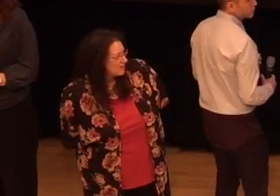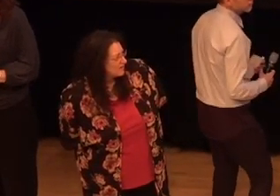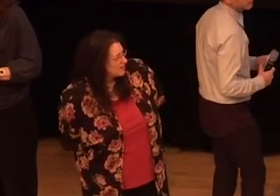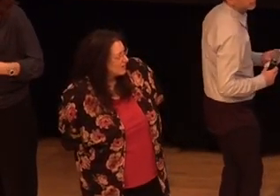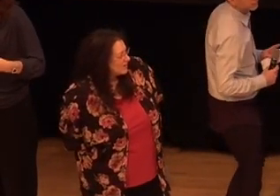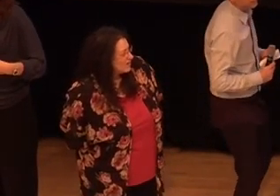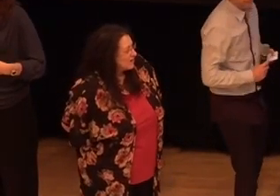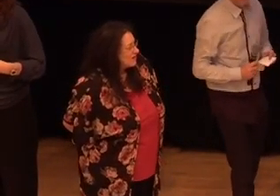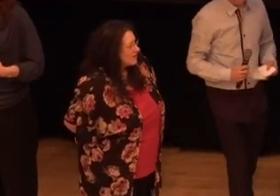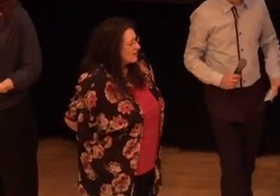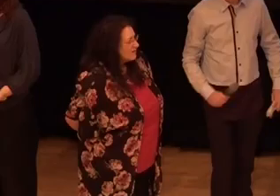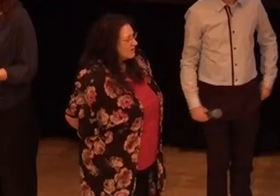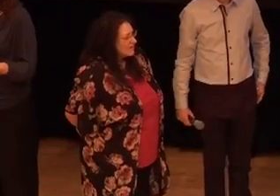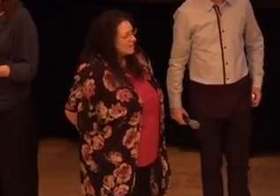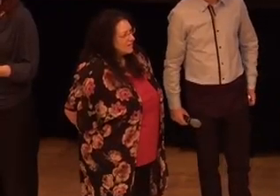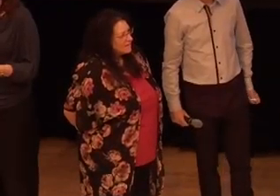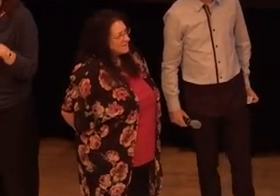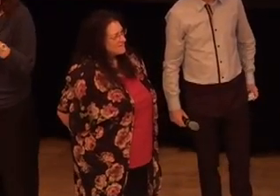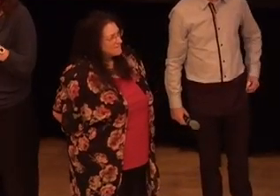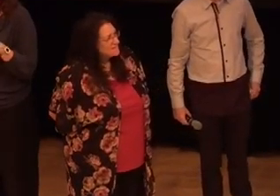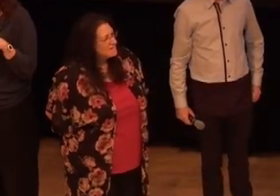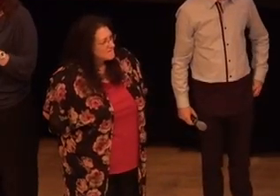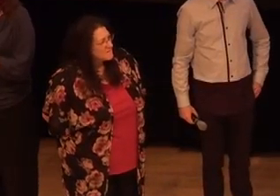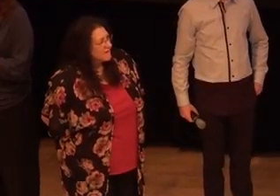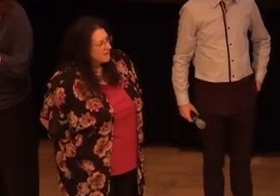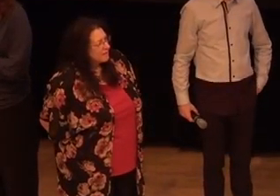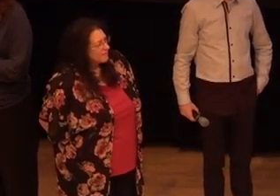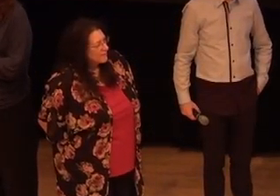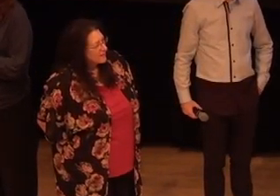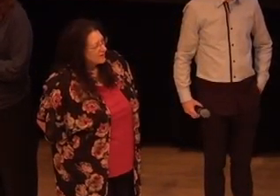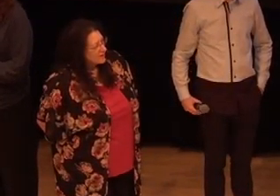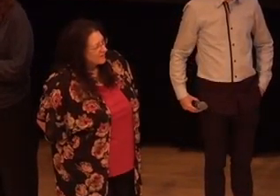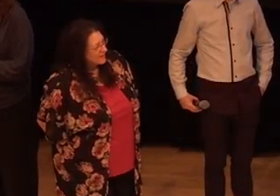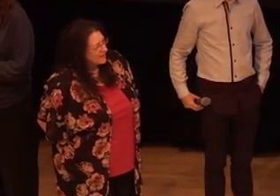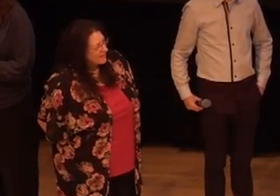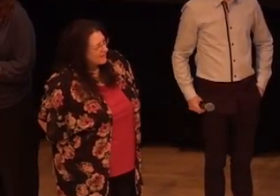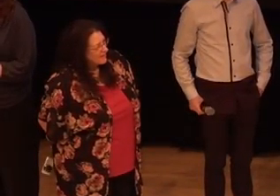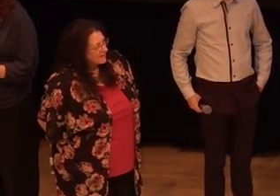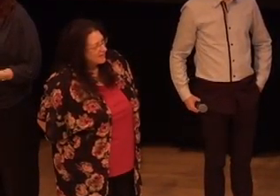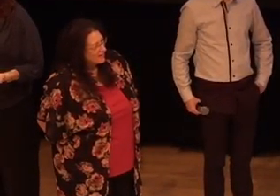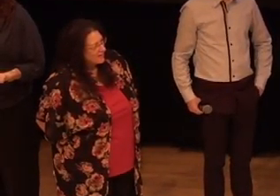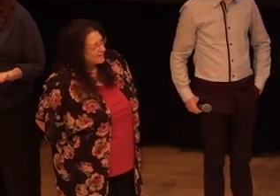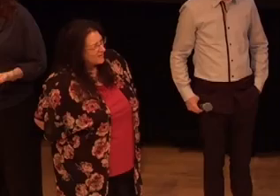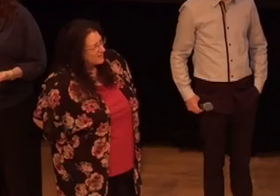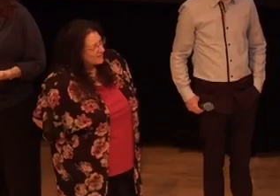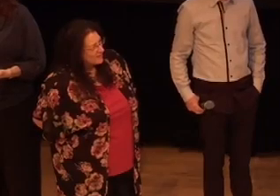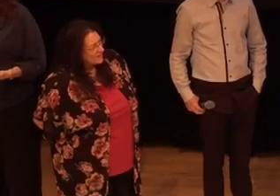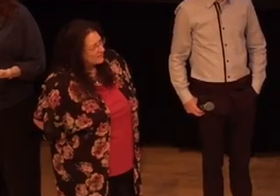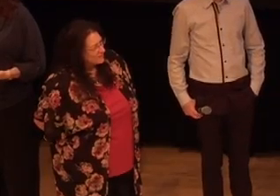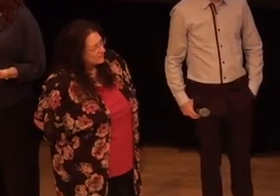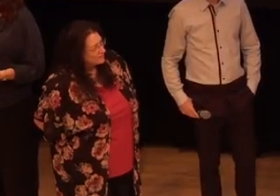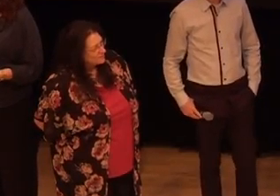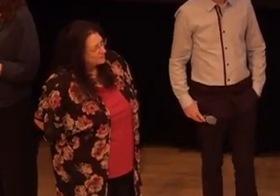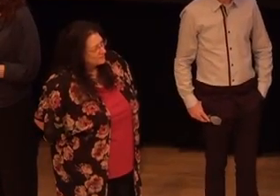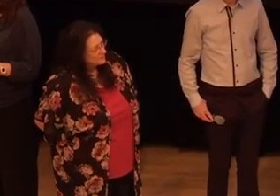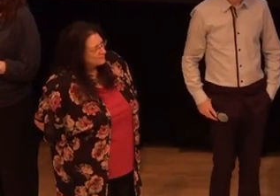her presence at the march after the election, right? Yes. You know, as if your rights as